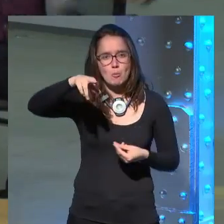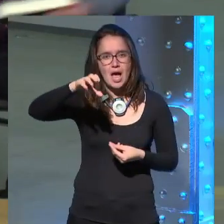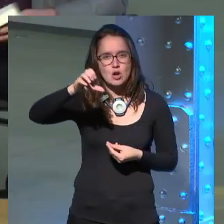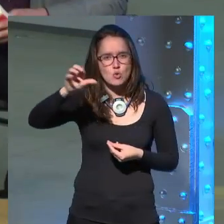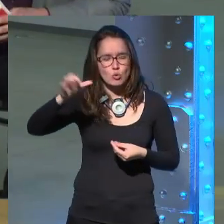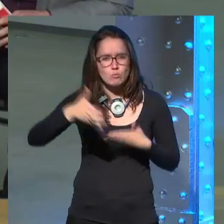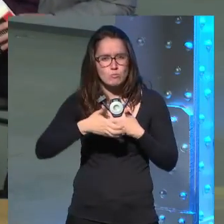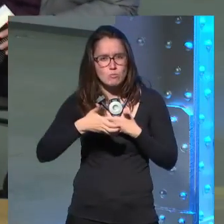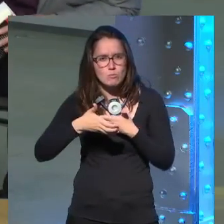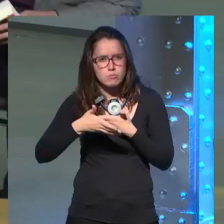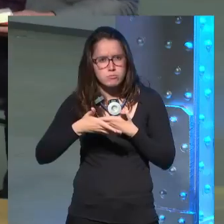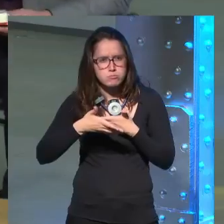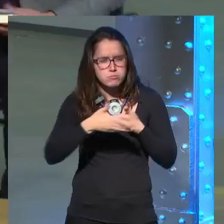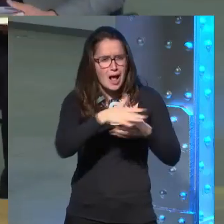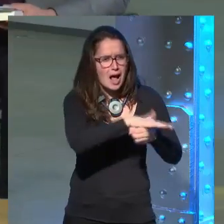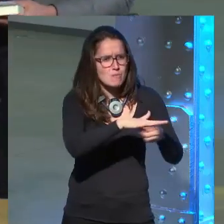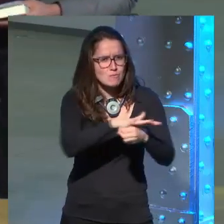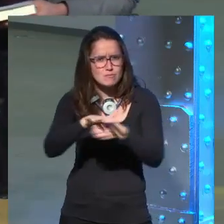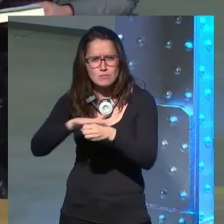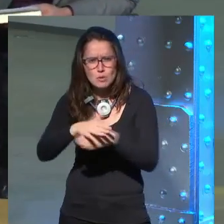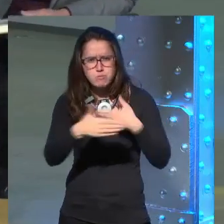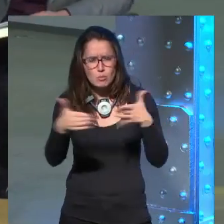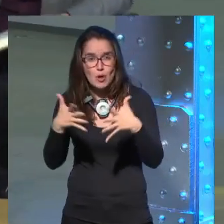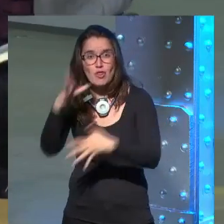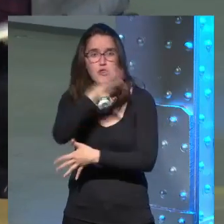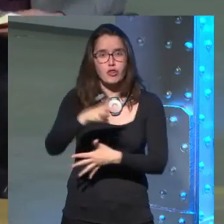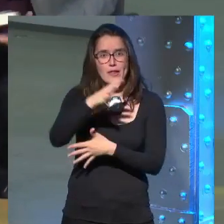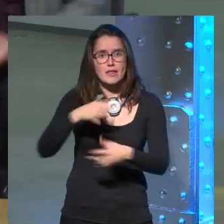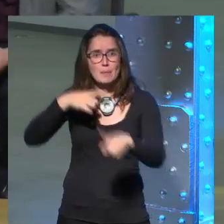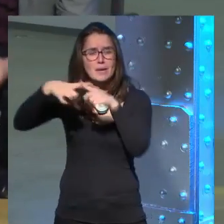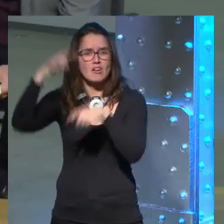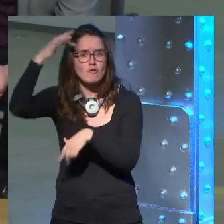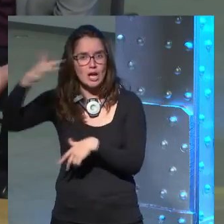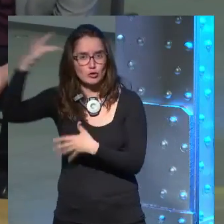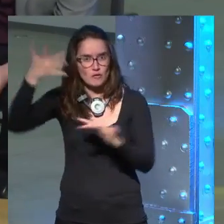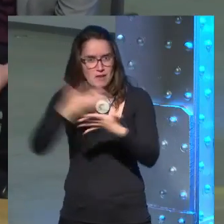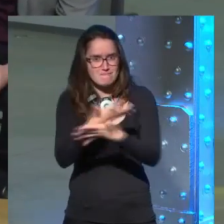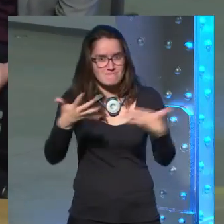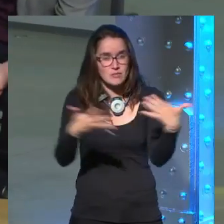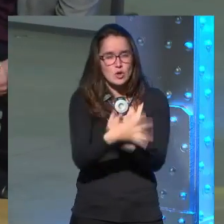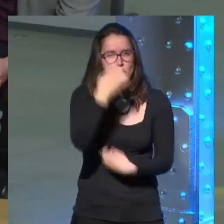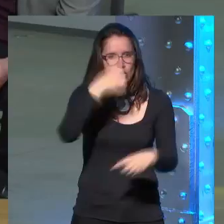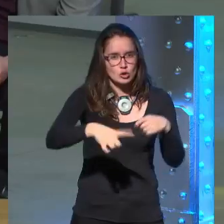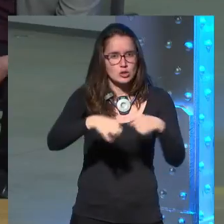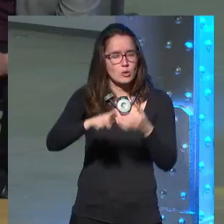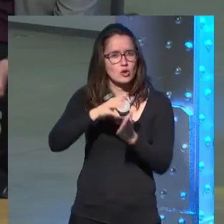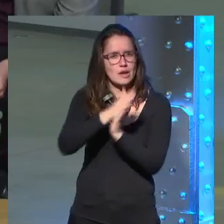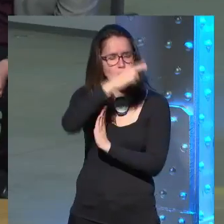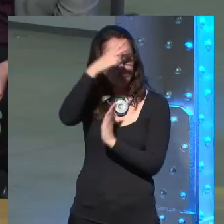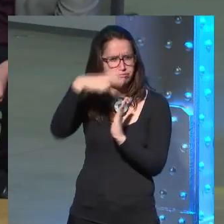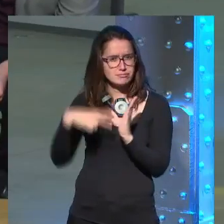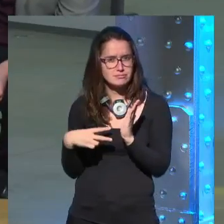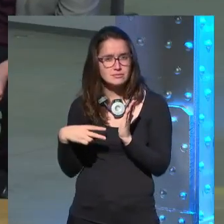you. Marcus has opened up many areas. It's like a mixture of science and